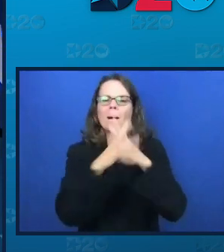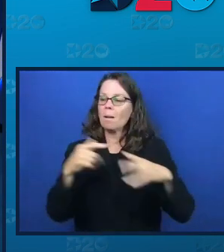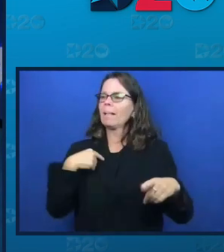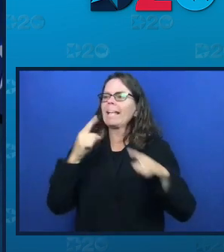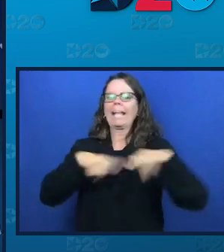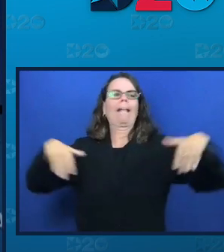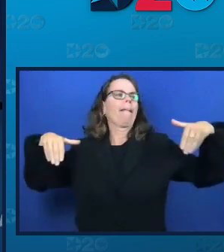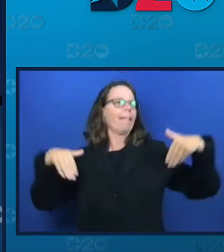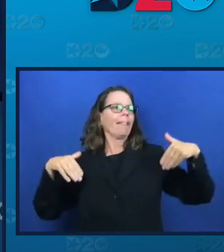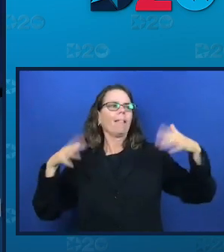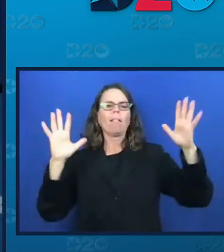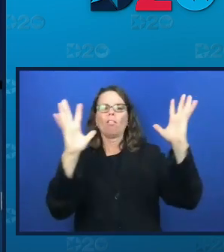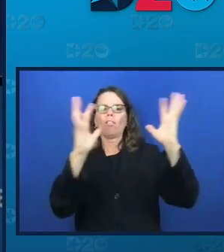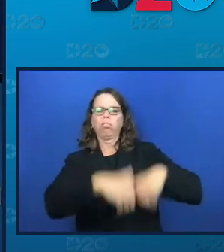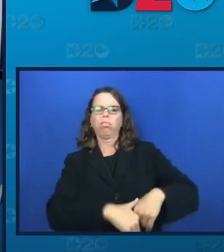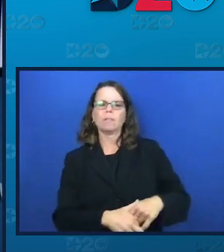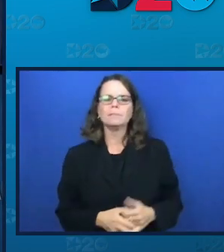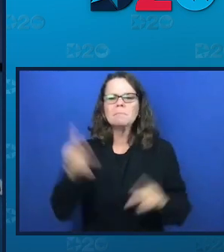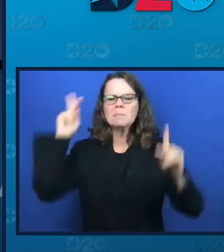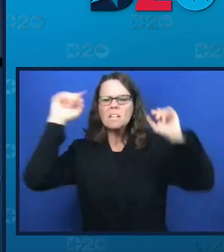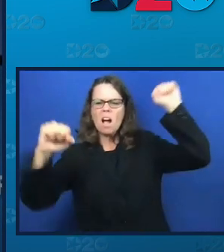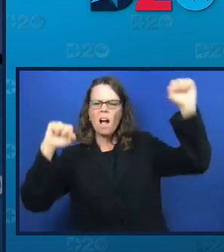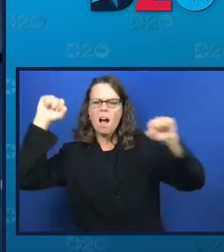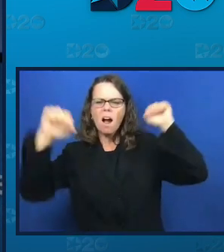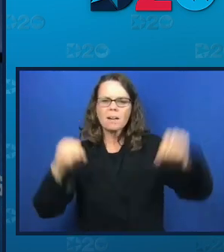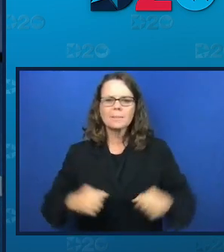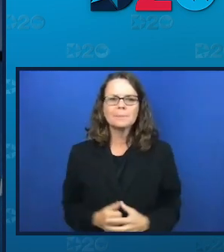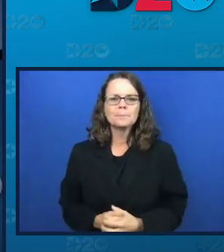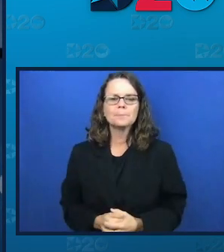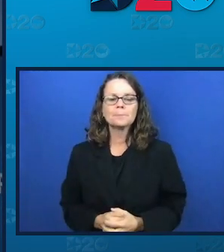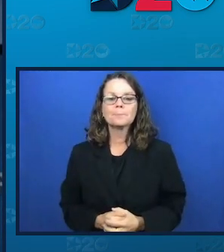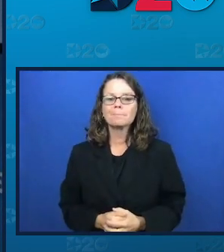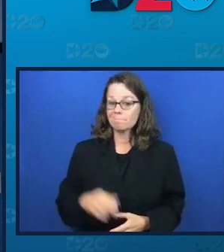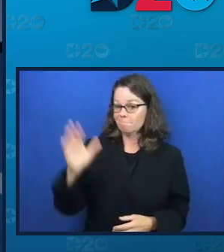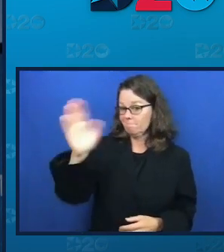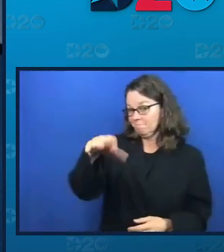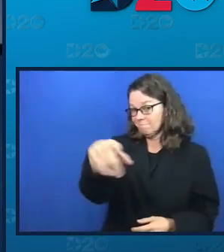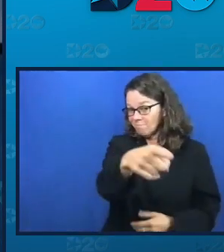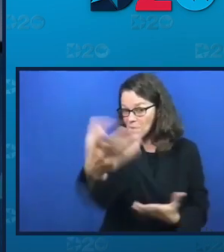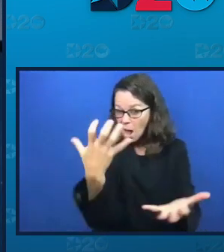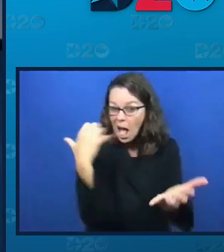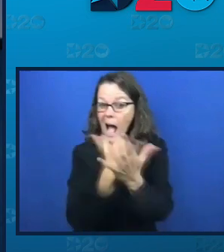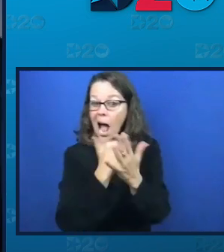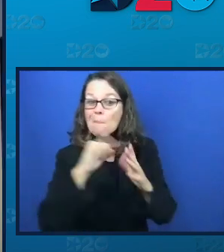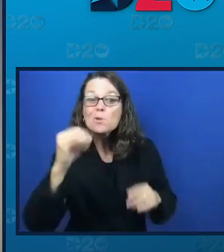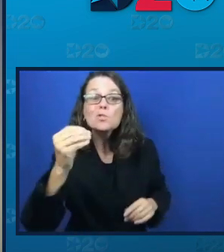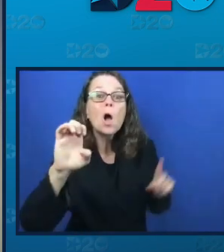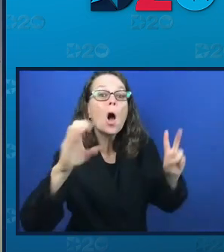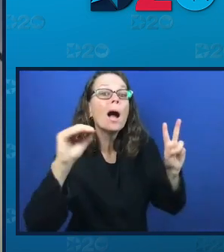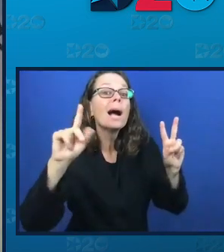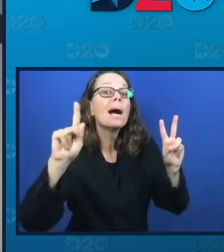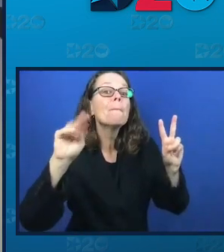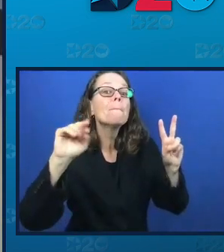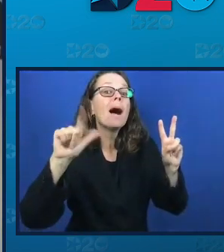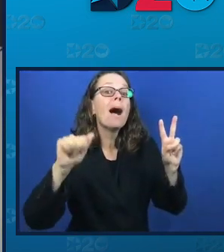If you want to help Joe and Kamala make sure that America stays strong and united, please go